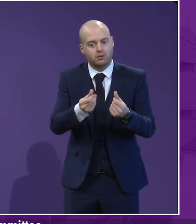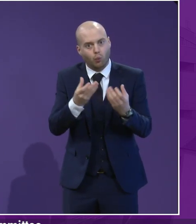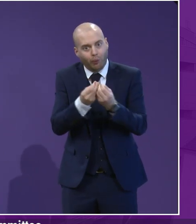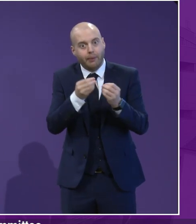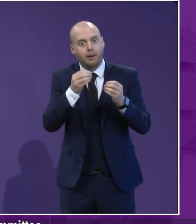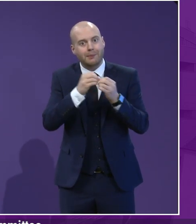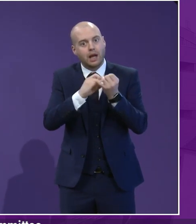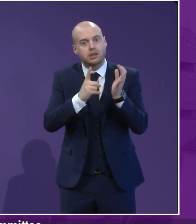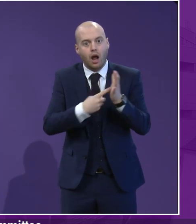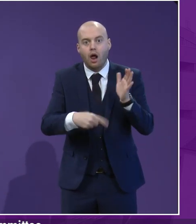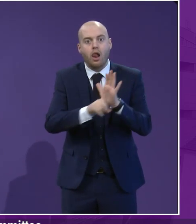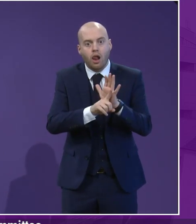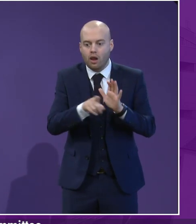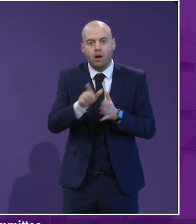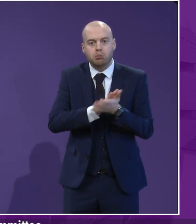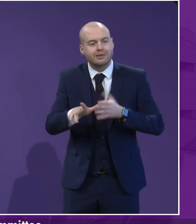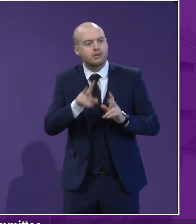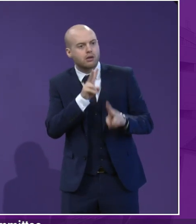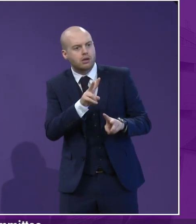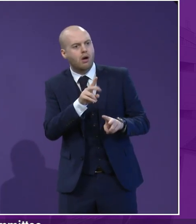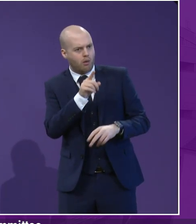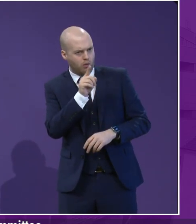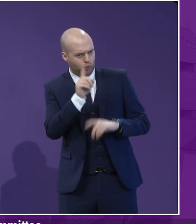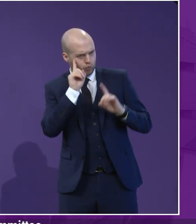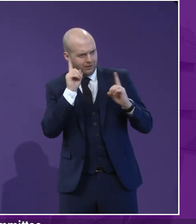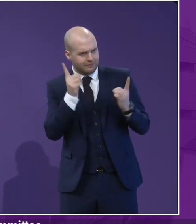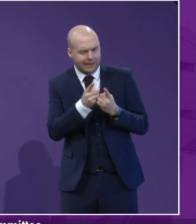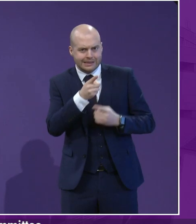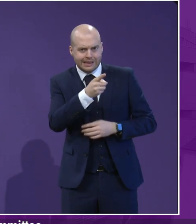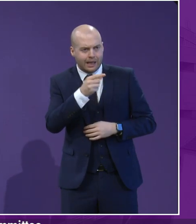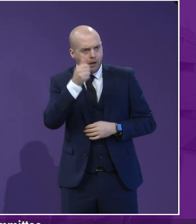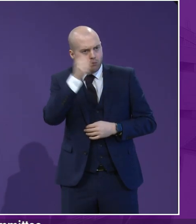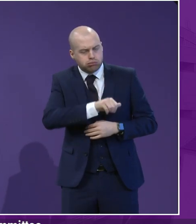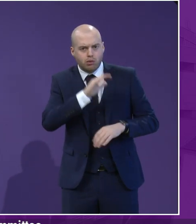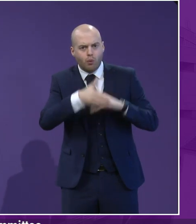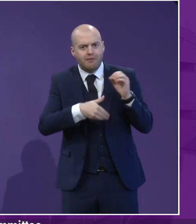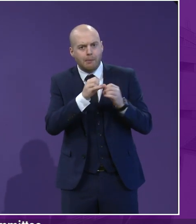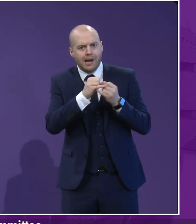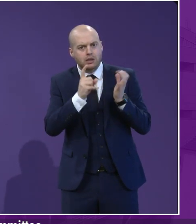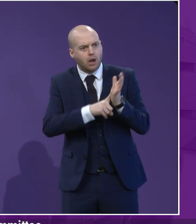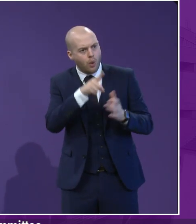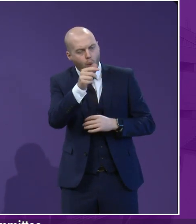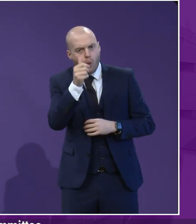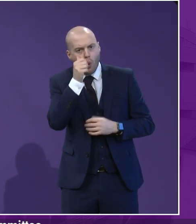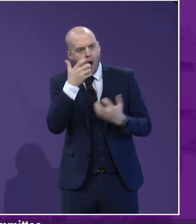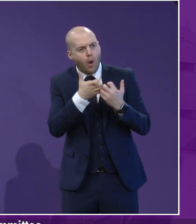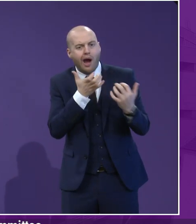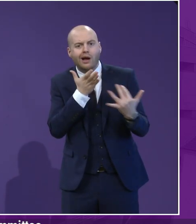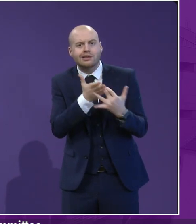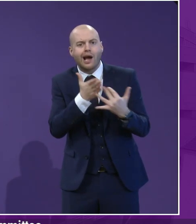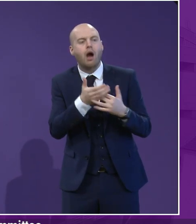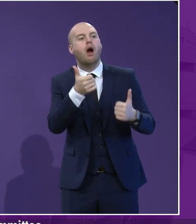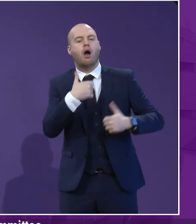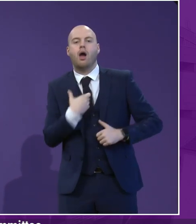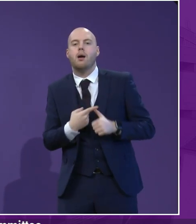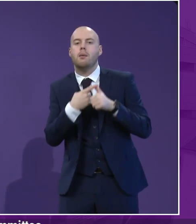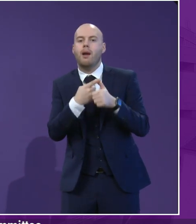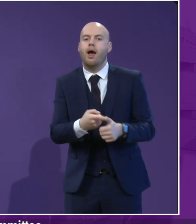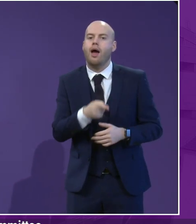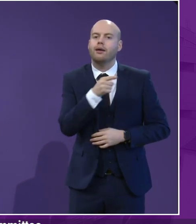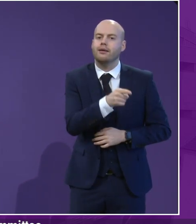do to encourage that aspiration. They could, for example, produce marketing and recruitment material in